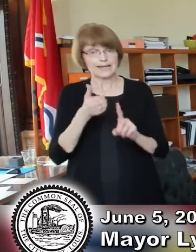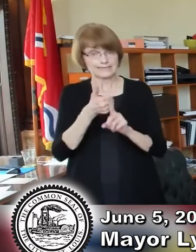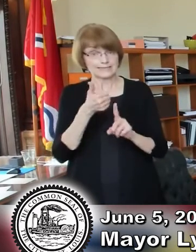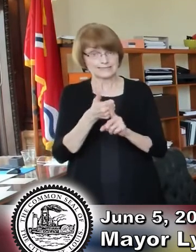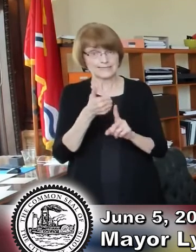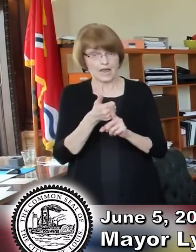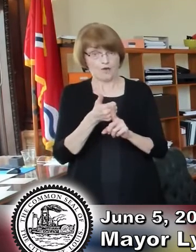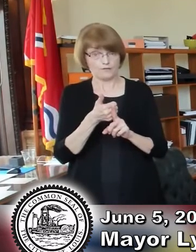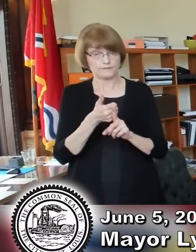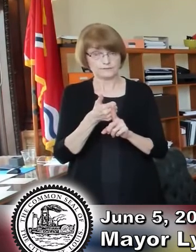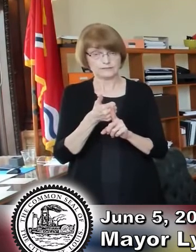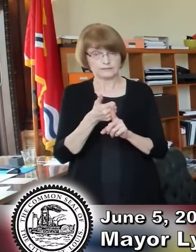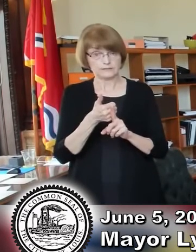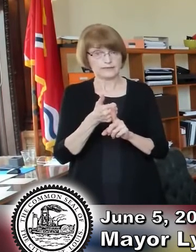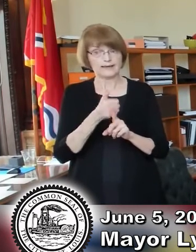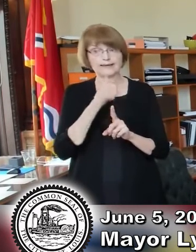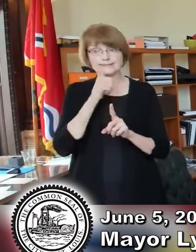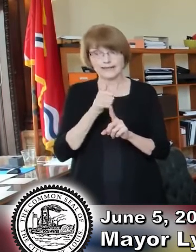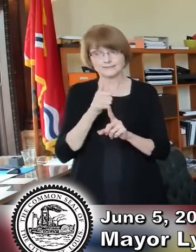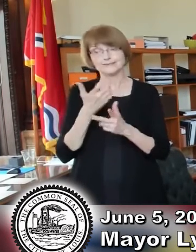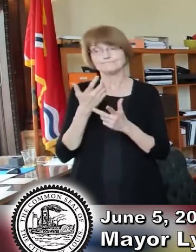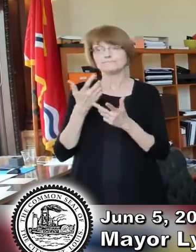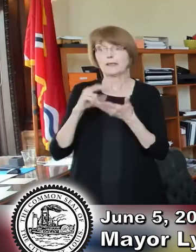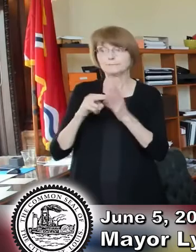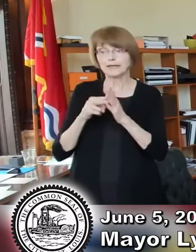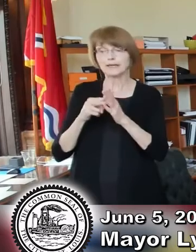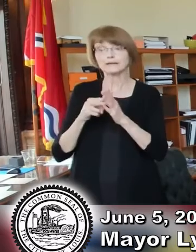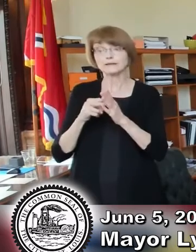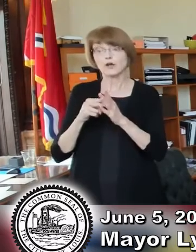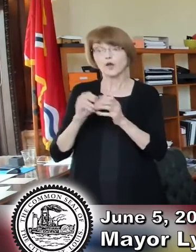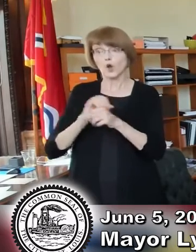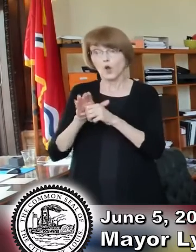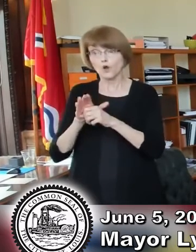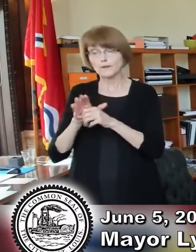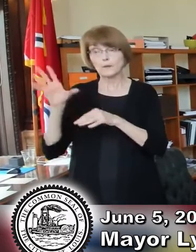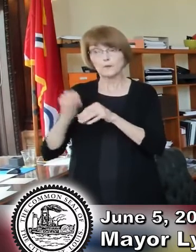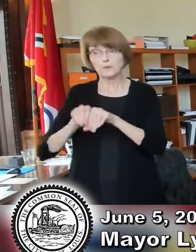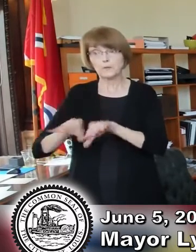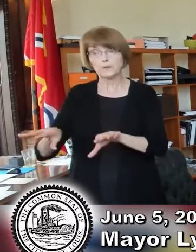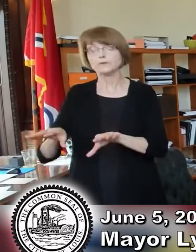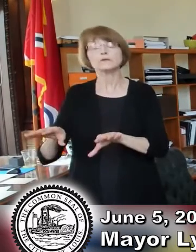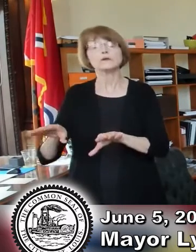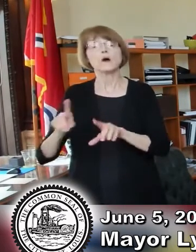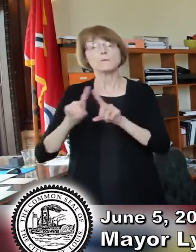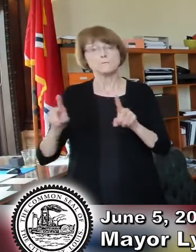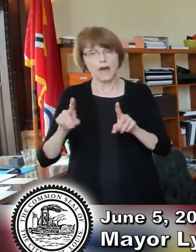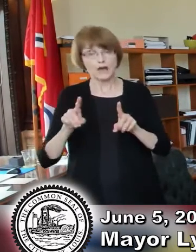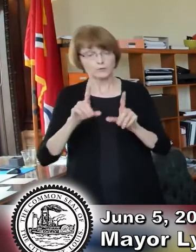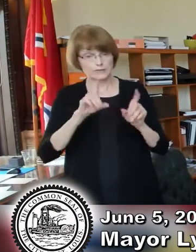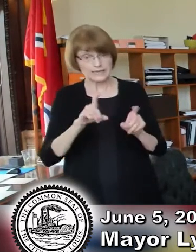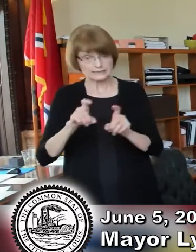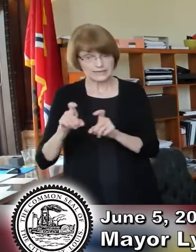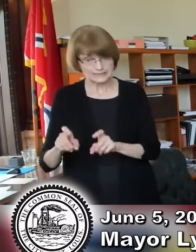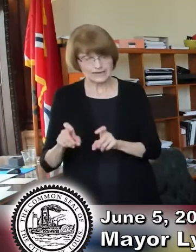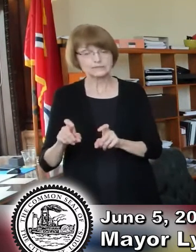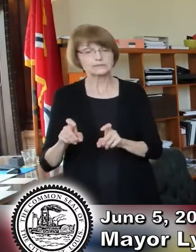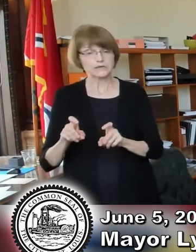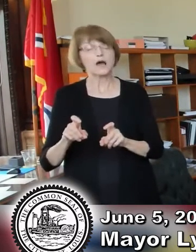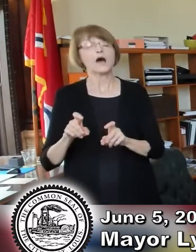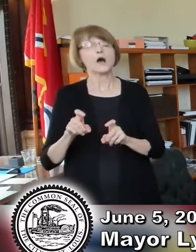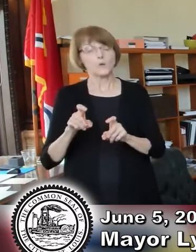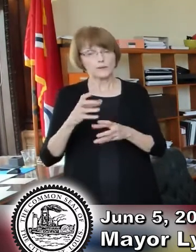itself doesn't affect the curve, but it does give more information to place in the